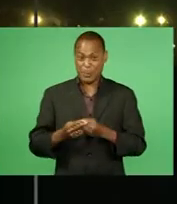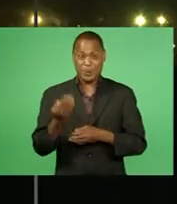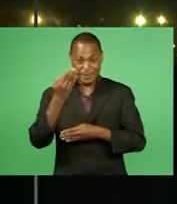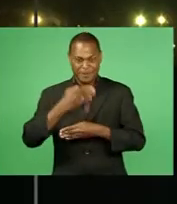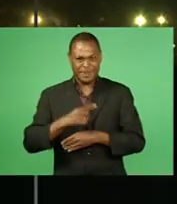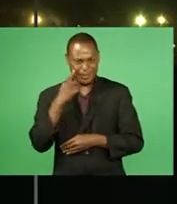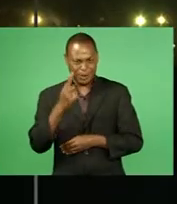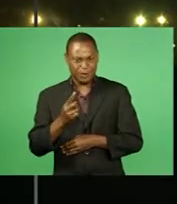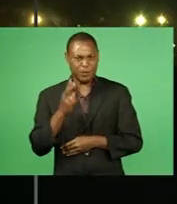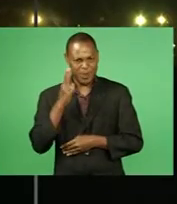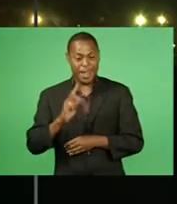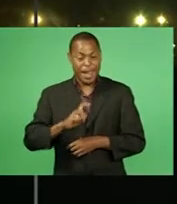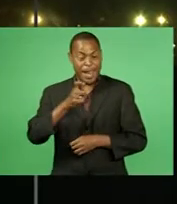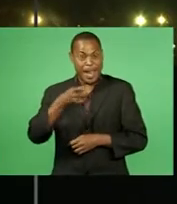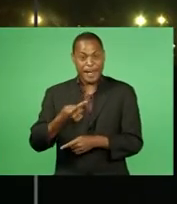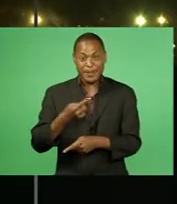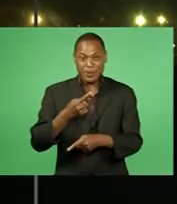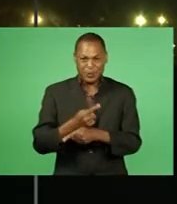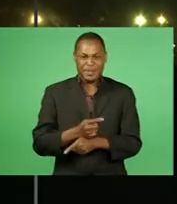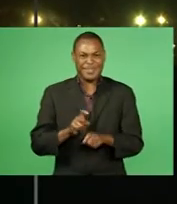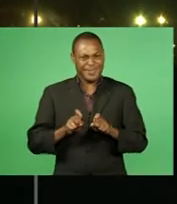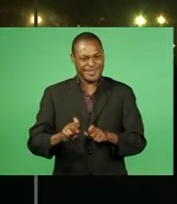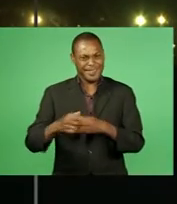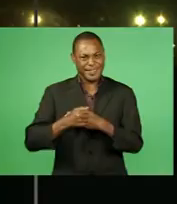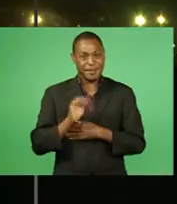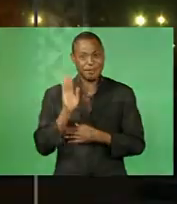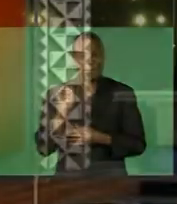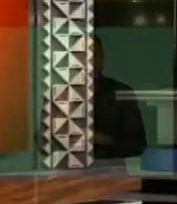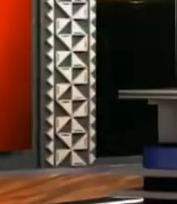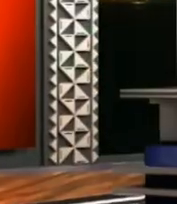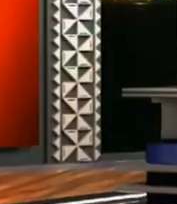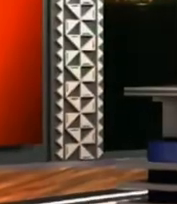I'll see you again next week. Until then, stay safe. Podemanda.